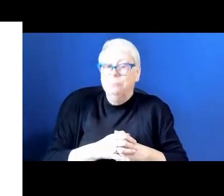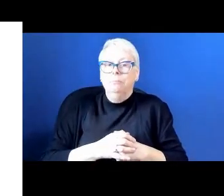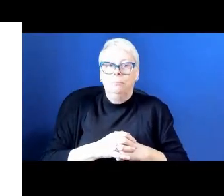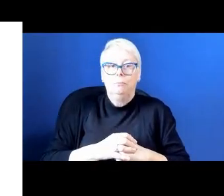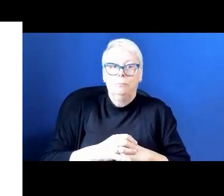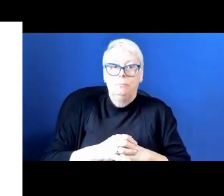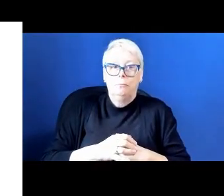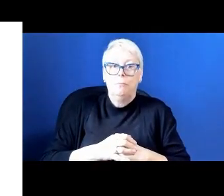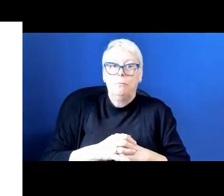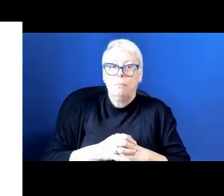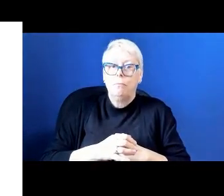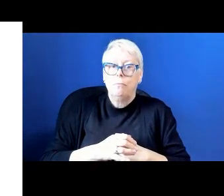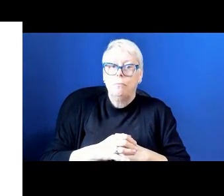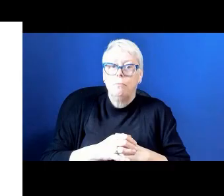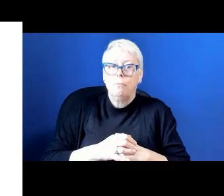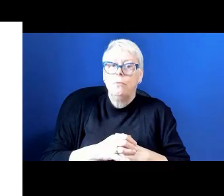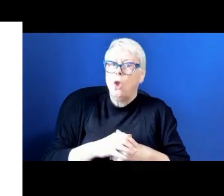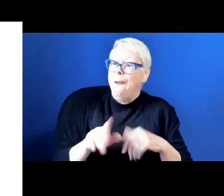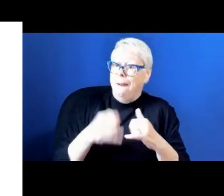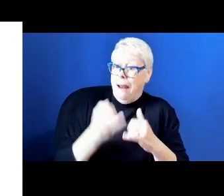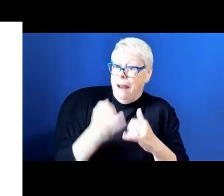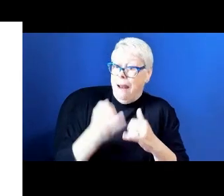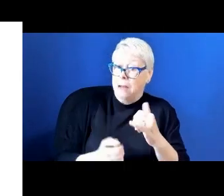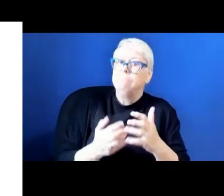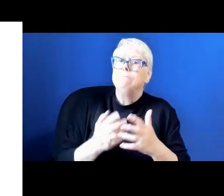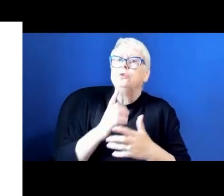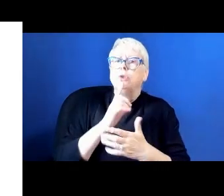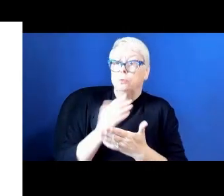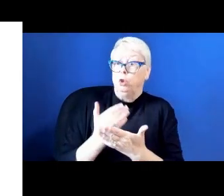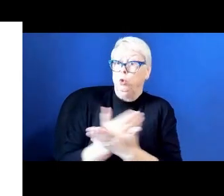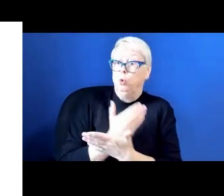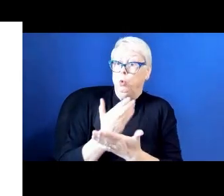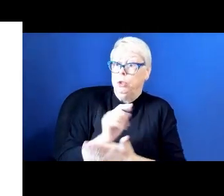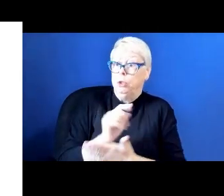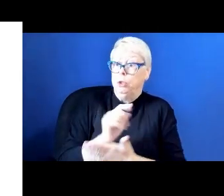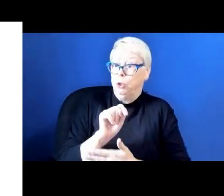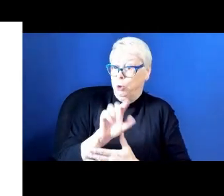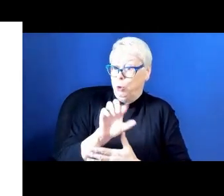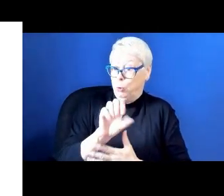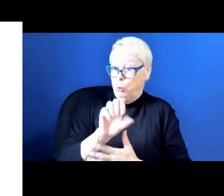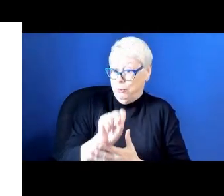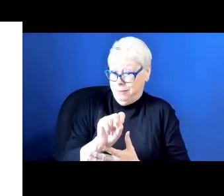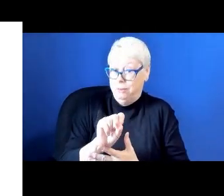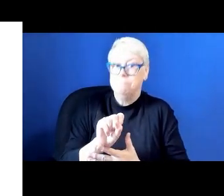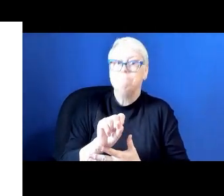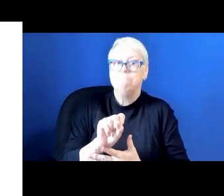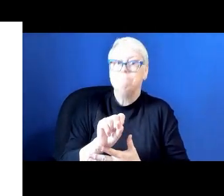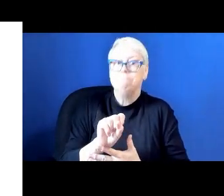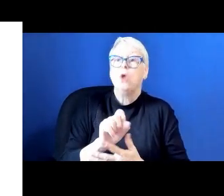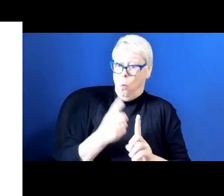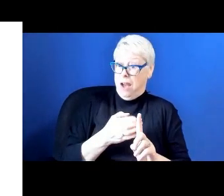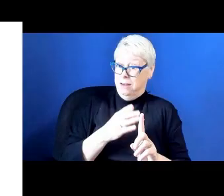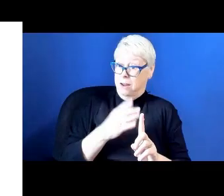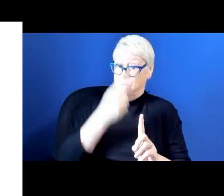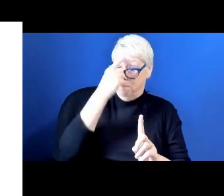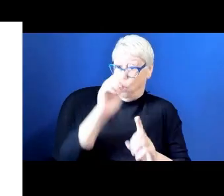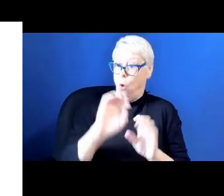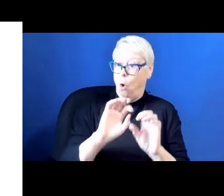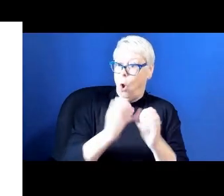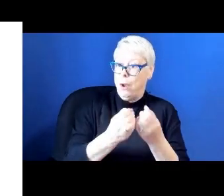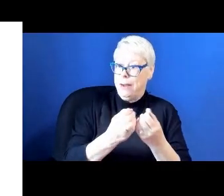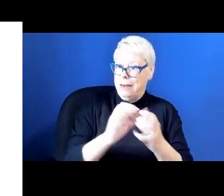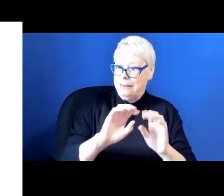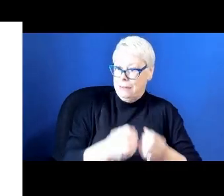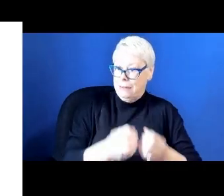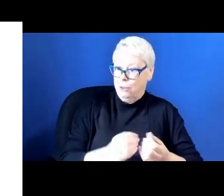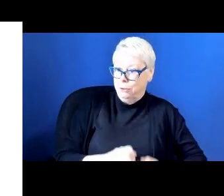we also have some other new tools, one specifically designed for organizations, which is called